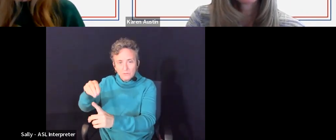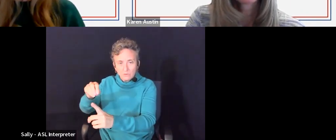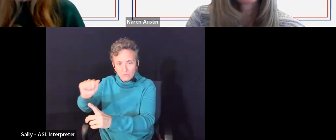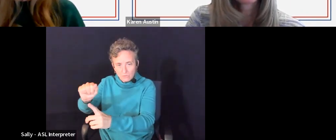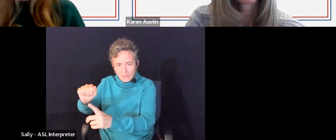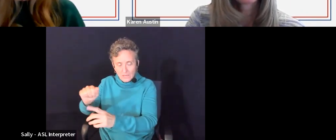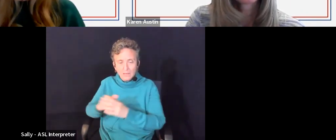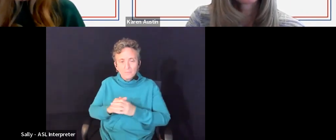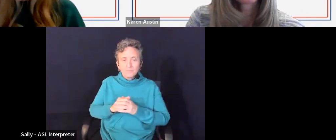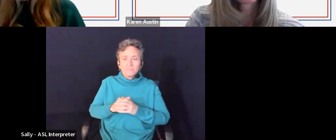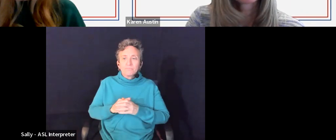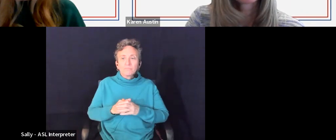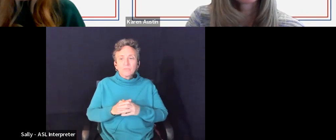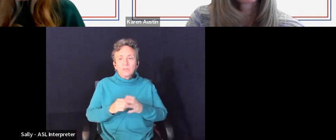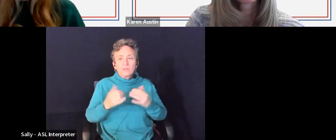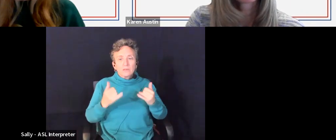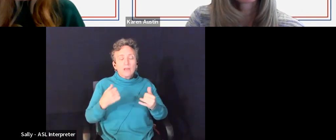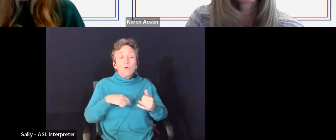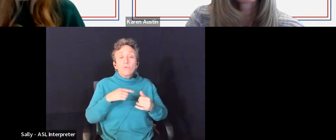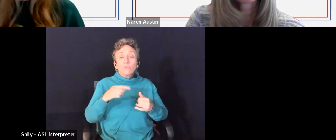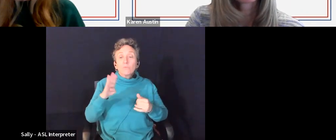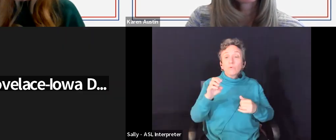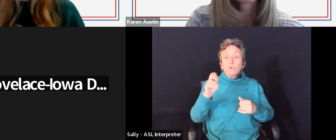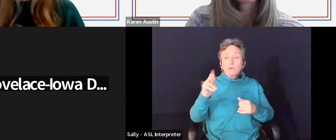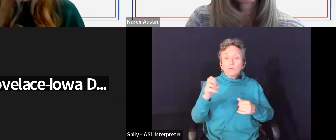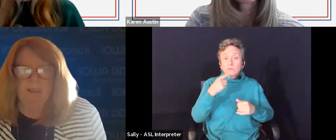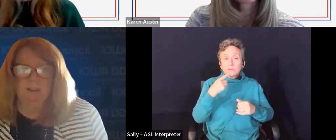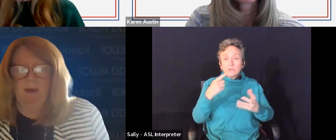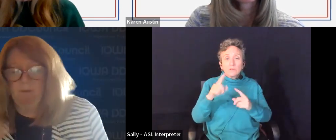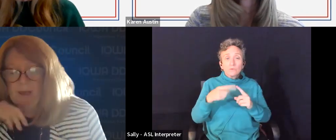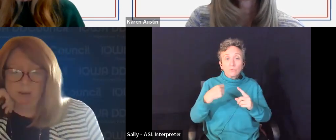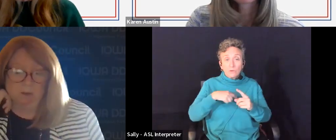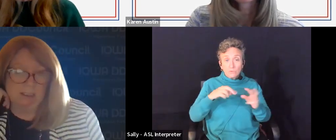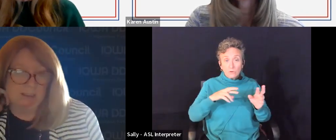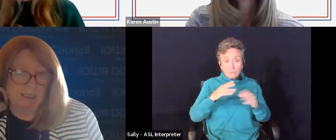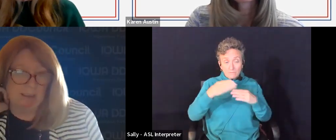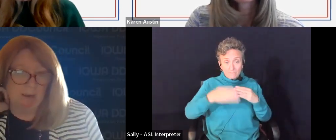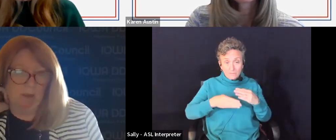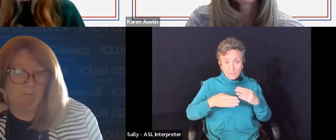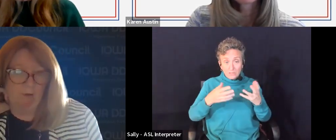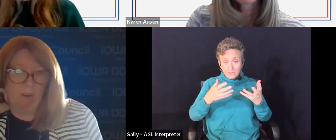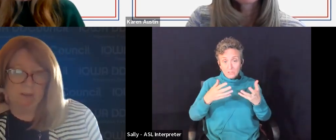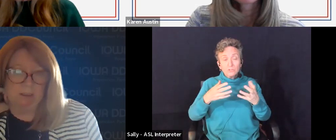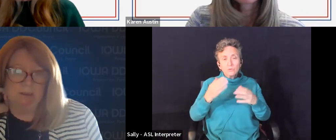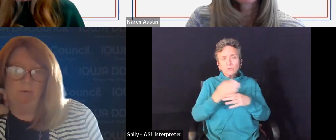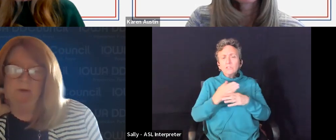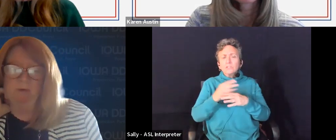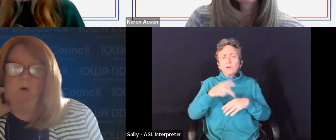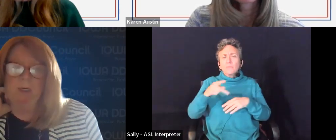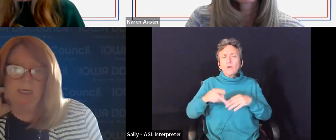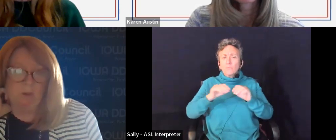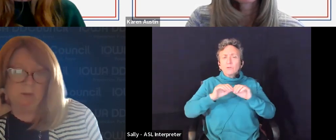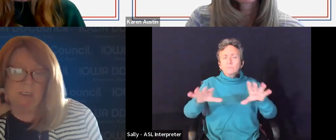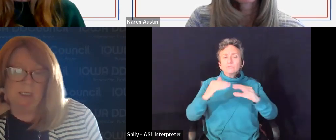And we will be sharing this, the PowerPoint to everybody who did attend, that will have all the questions, or